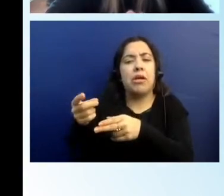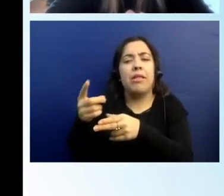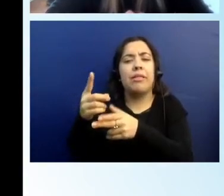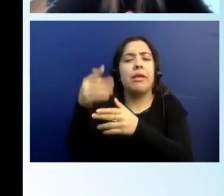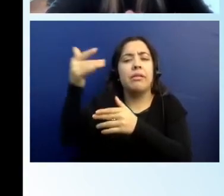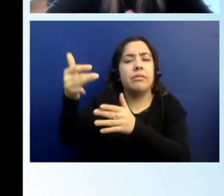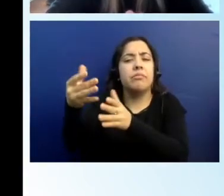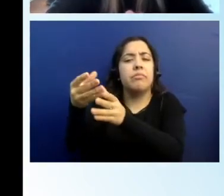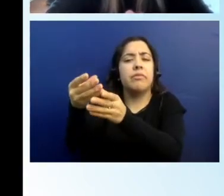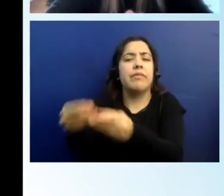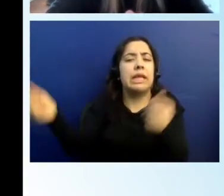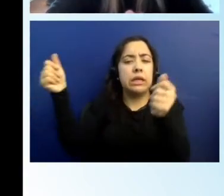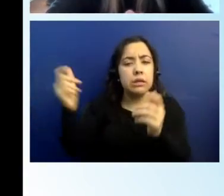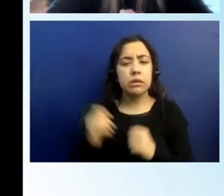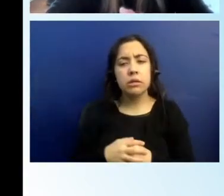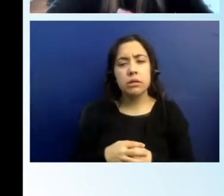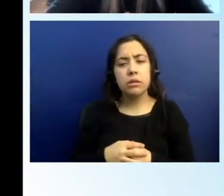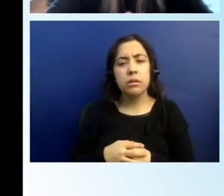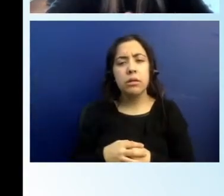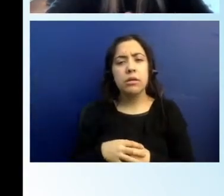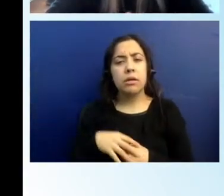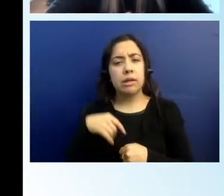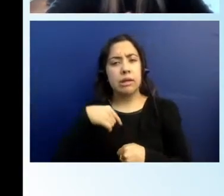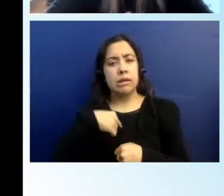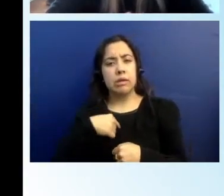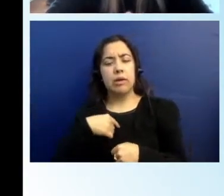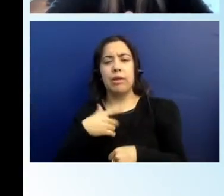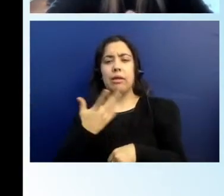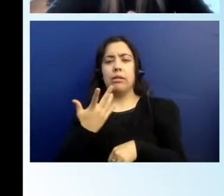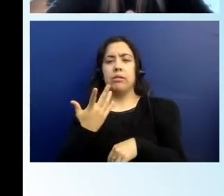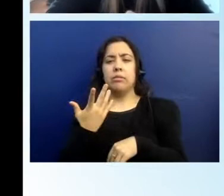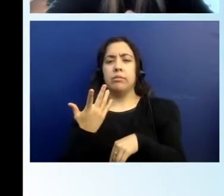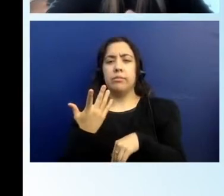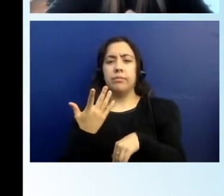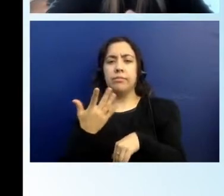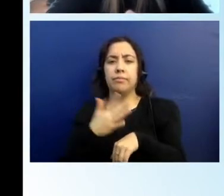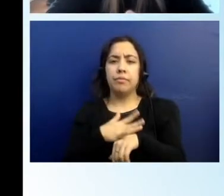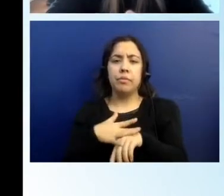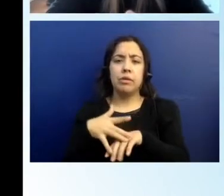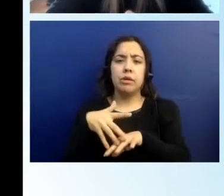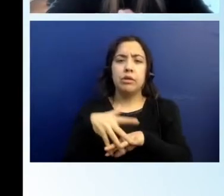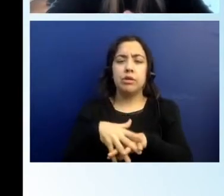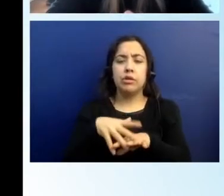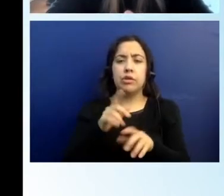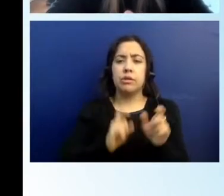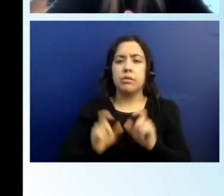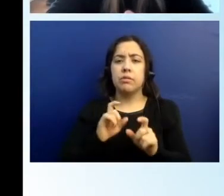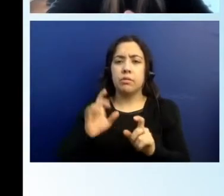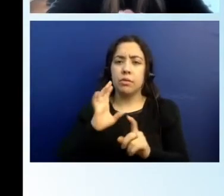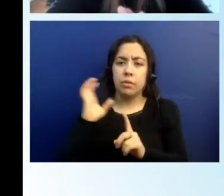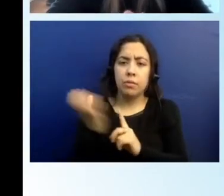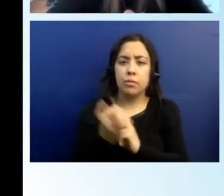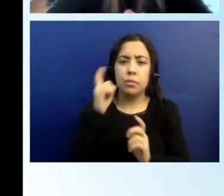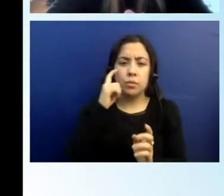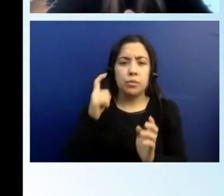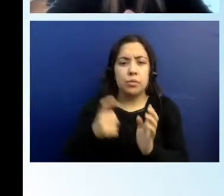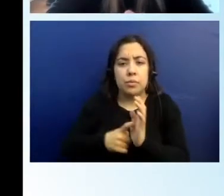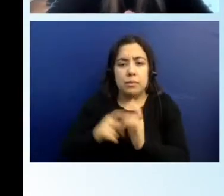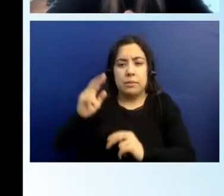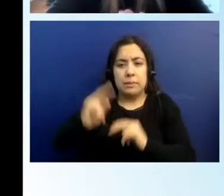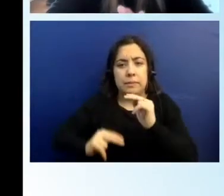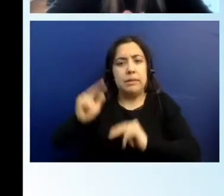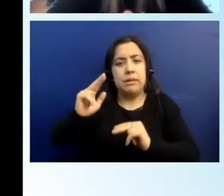placemaking, you see as in evident in Cahokia, the buildings on top of those foundations have